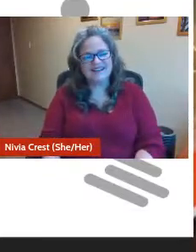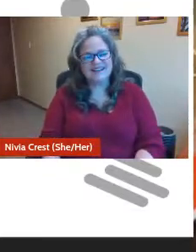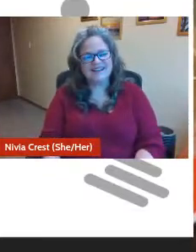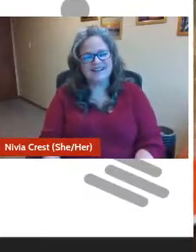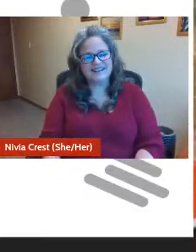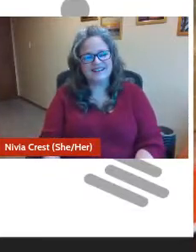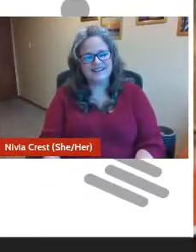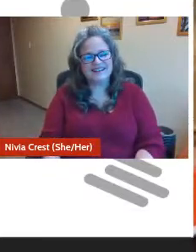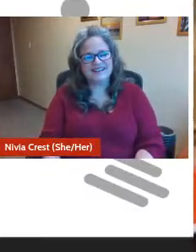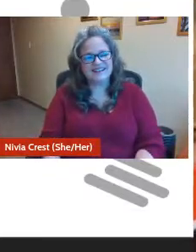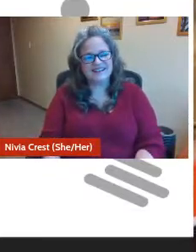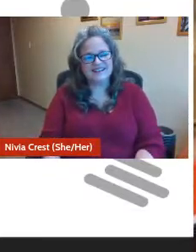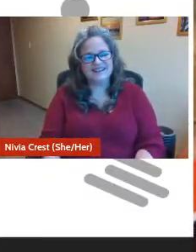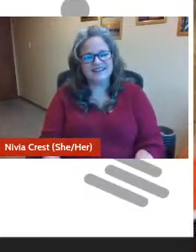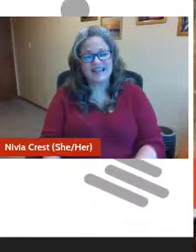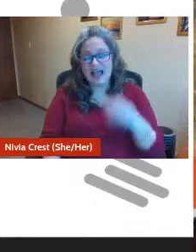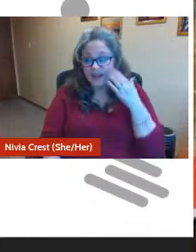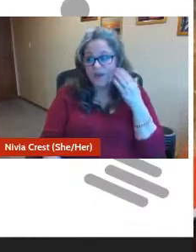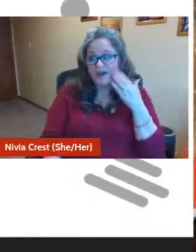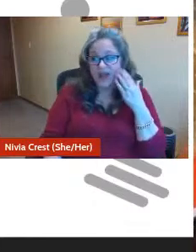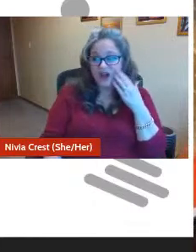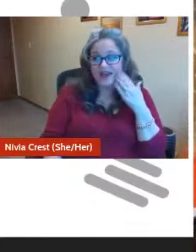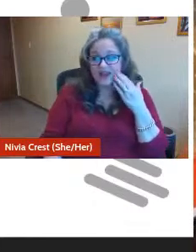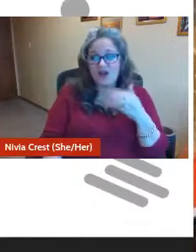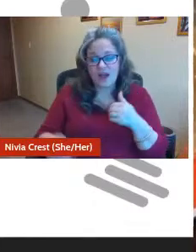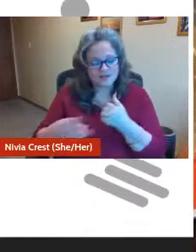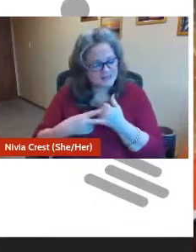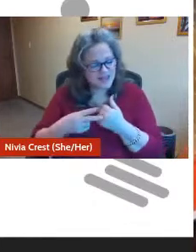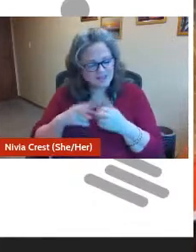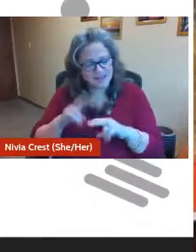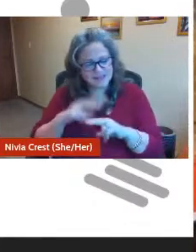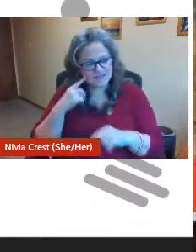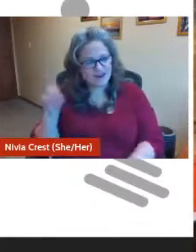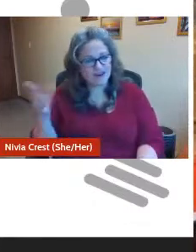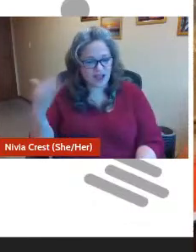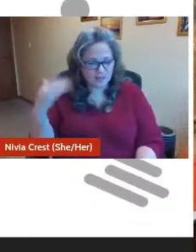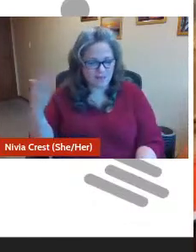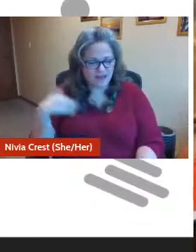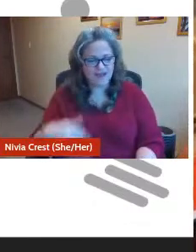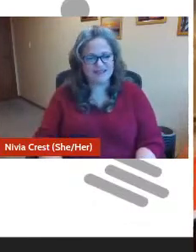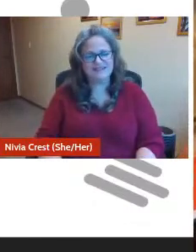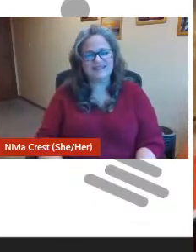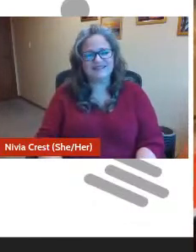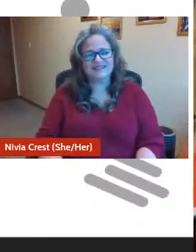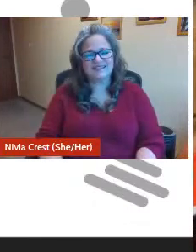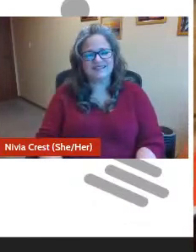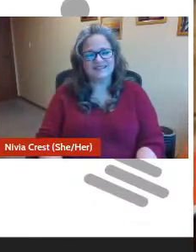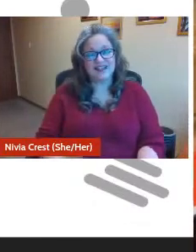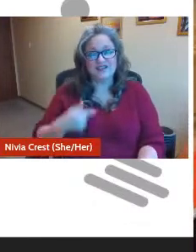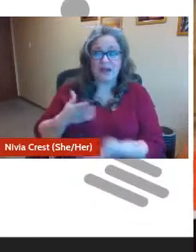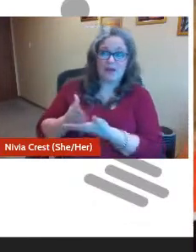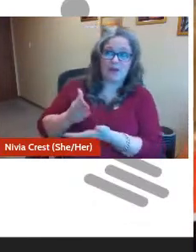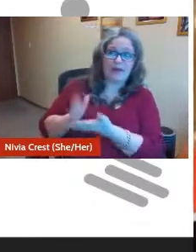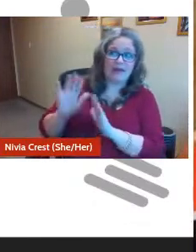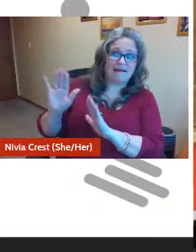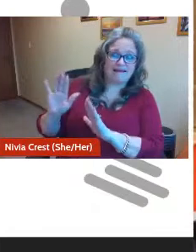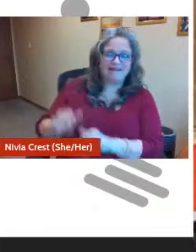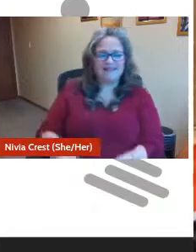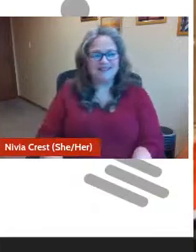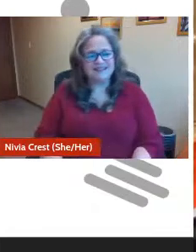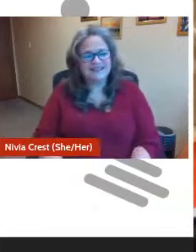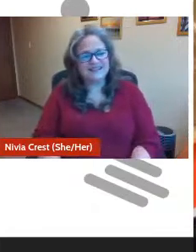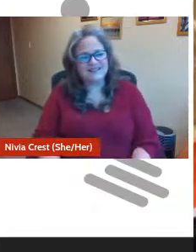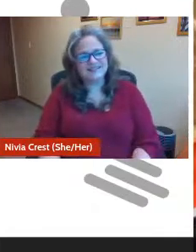Oh, I know. I said, no, I'm going to say no seats. Come on, girl. Like, it's okay. And I took